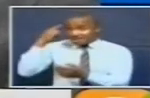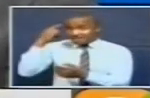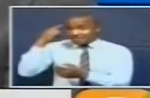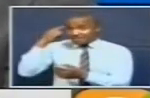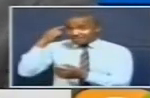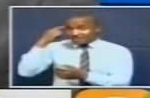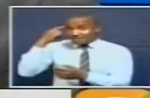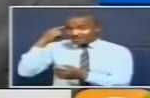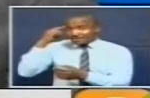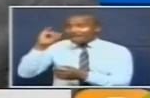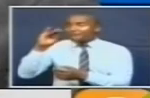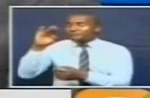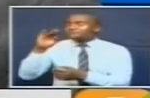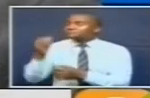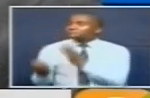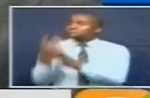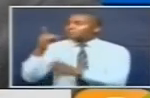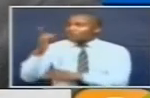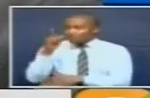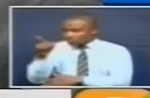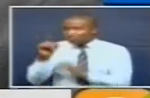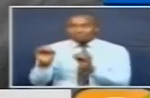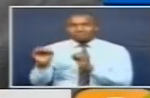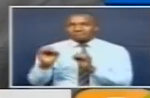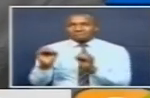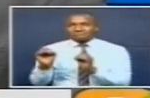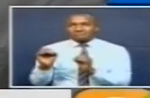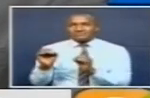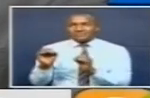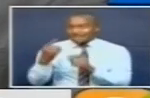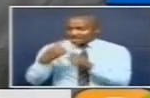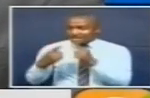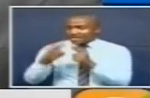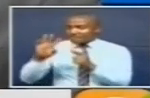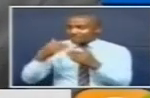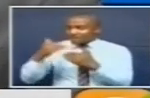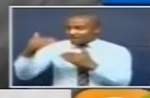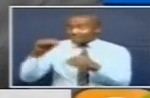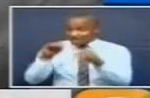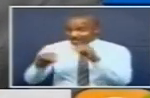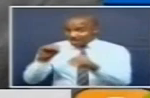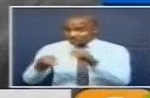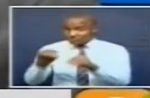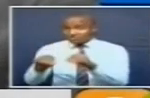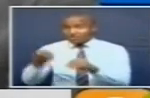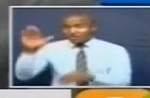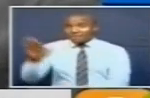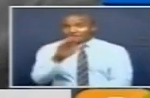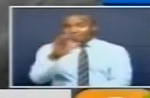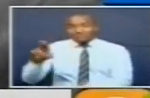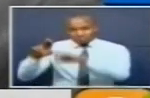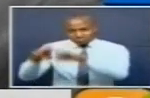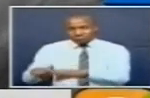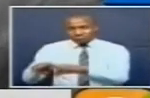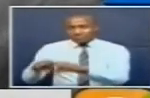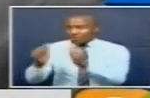commission that designed that law. 4 years after the elections, Parliament sat down and in